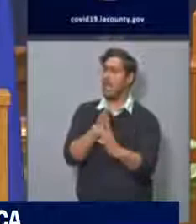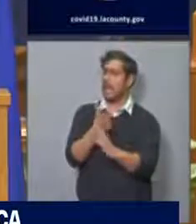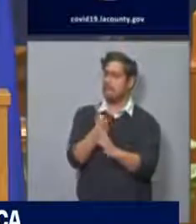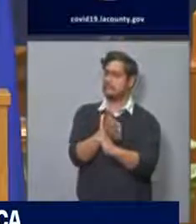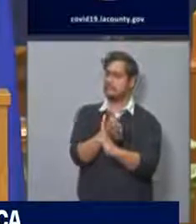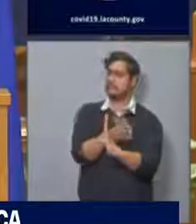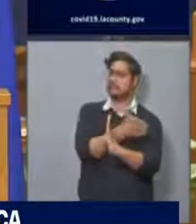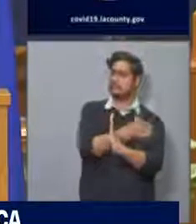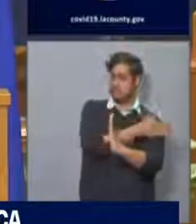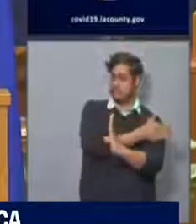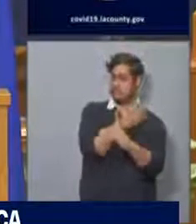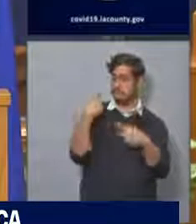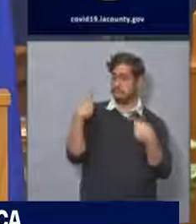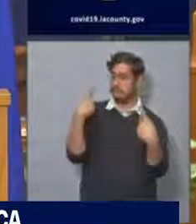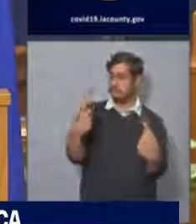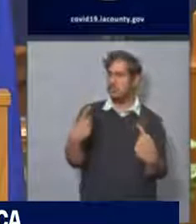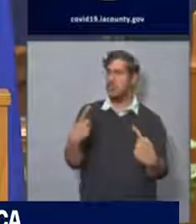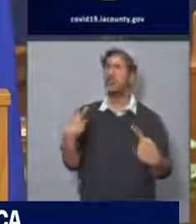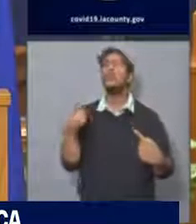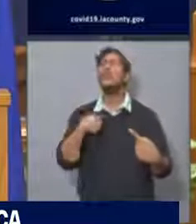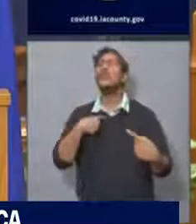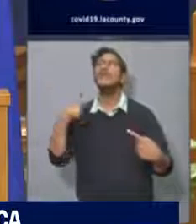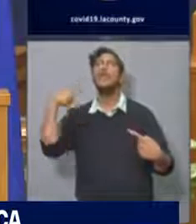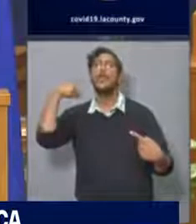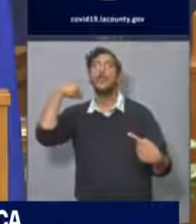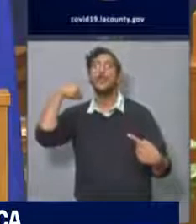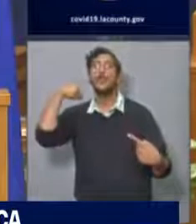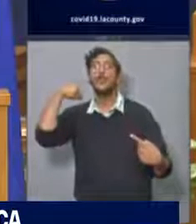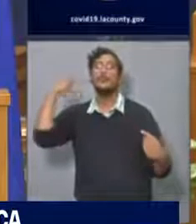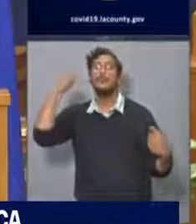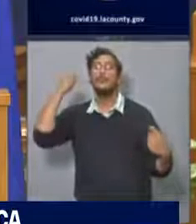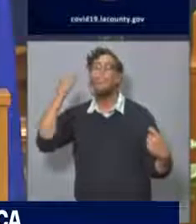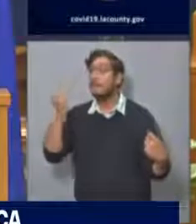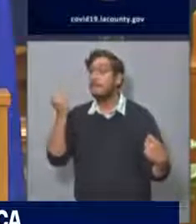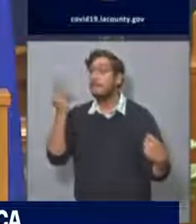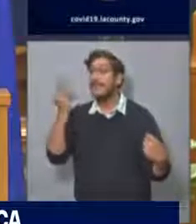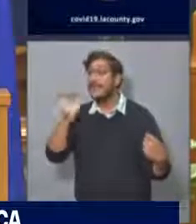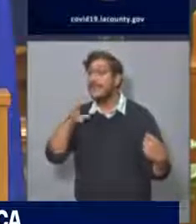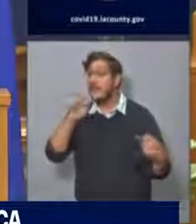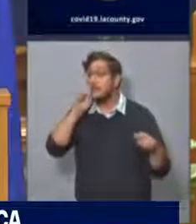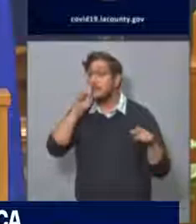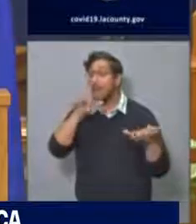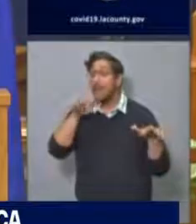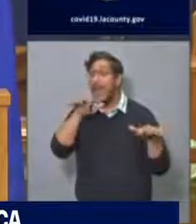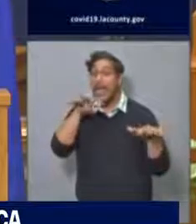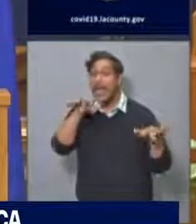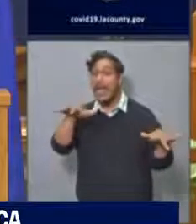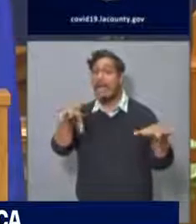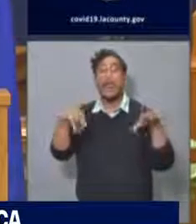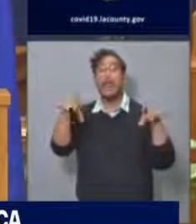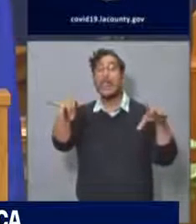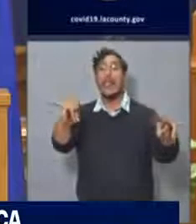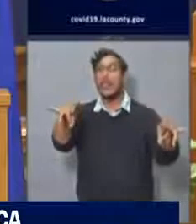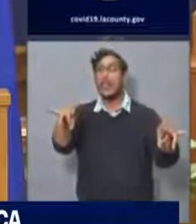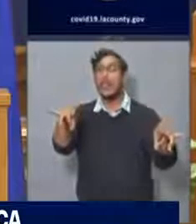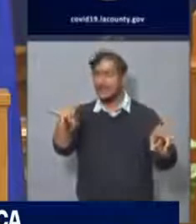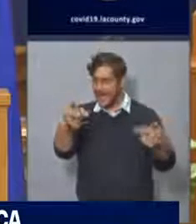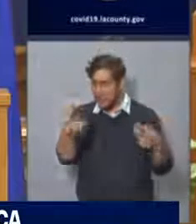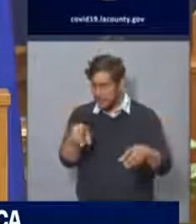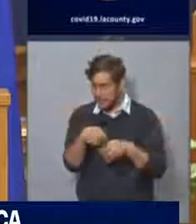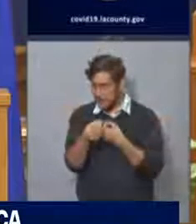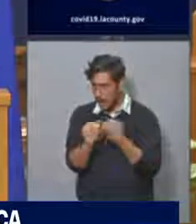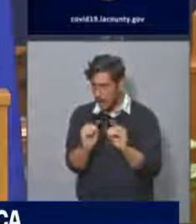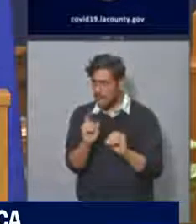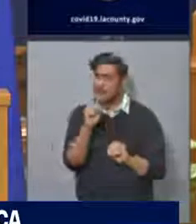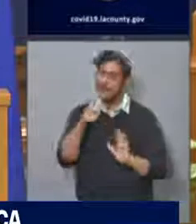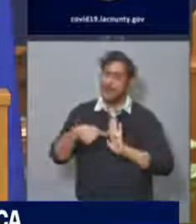far. We've been hearing anecdotally that much of the spread, the vector for the spread, has been in office buildings such